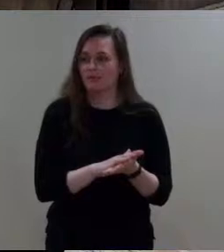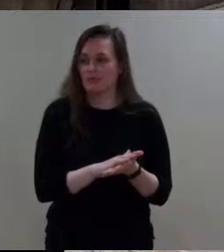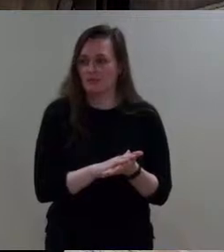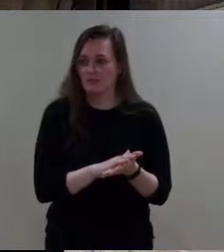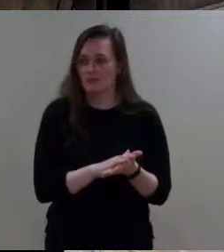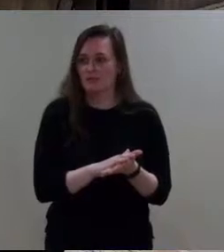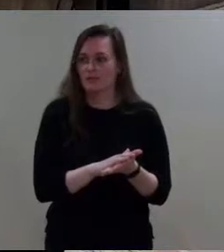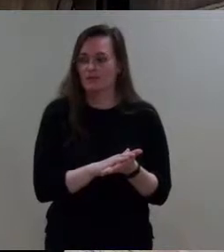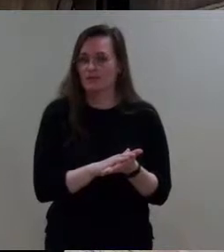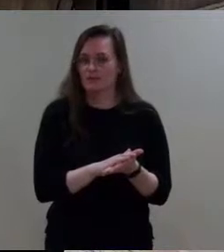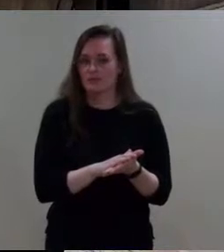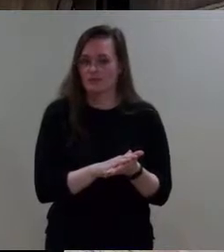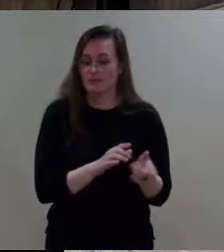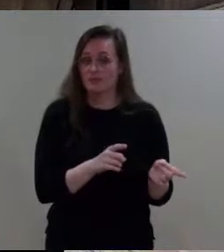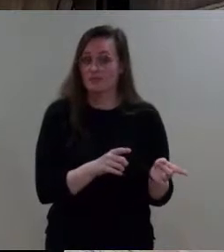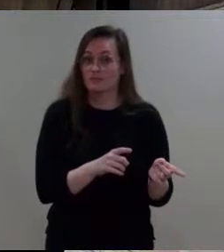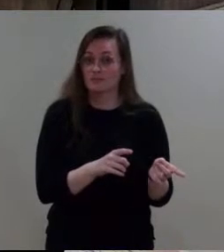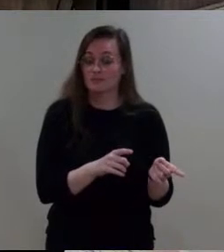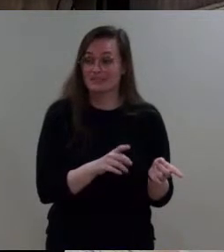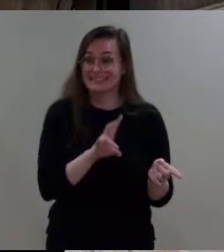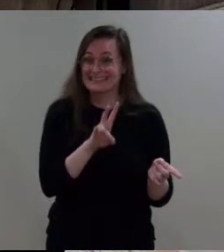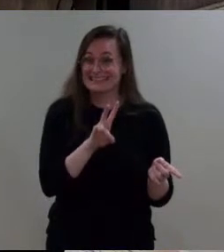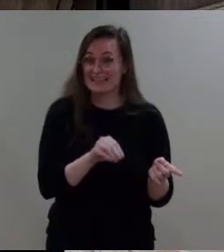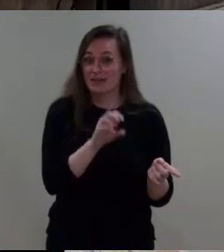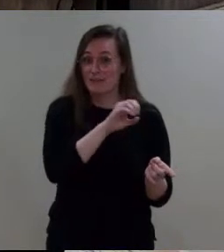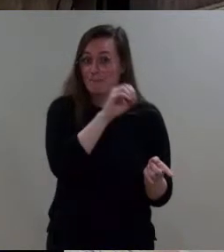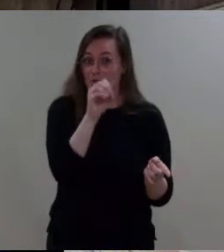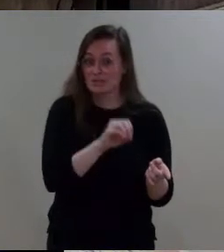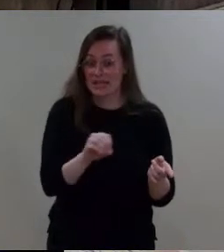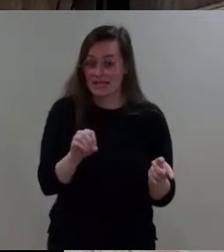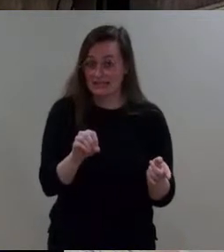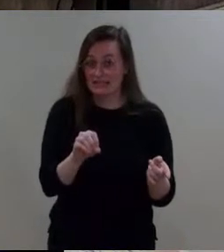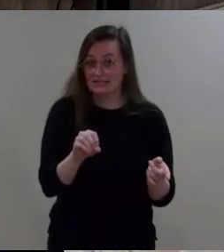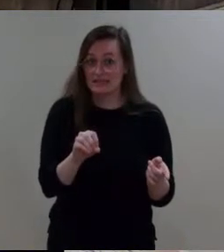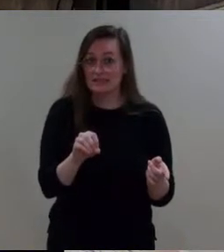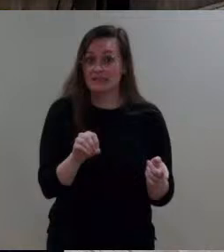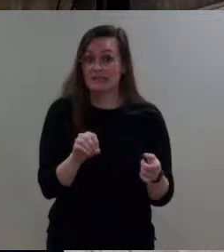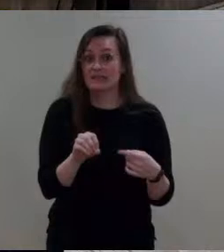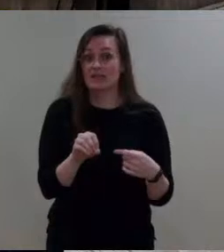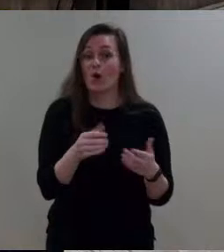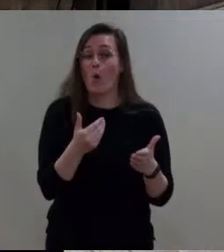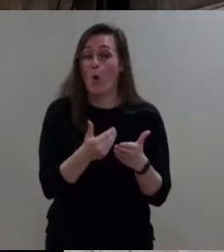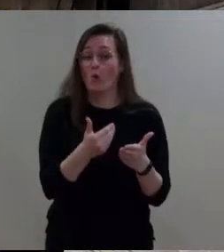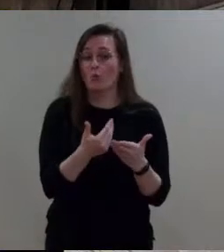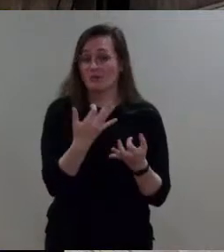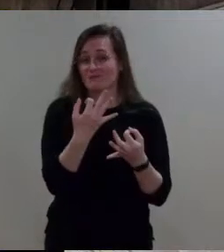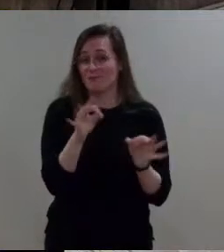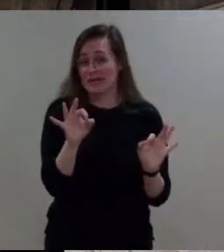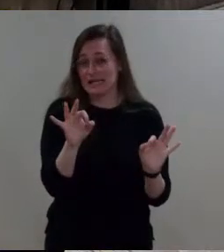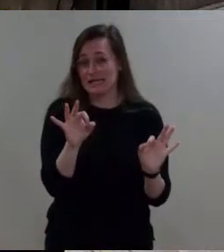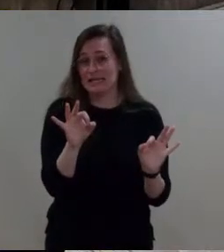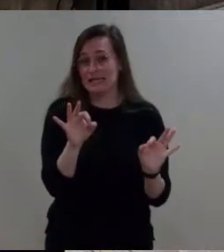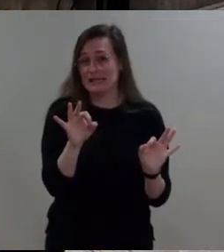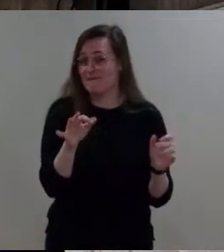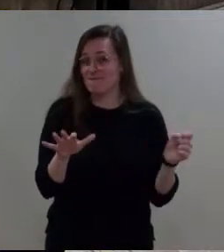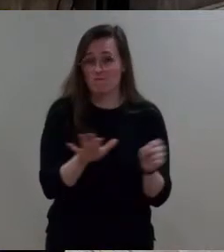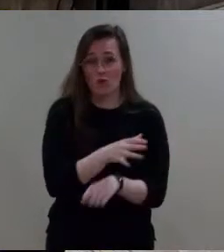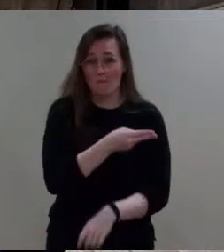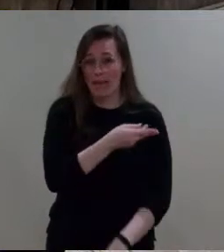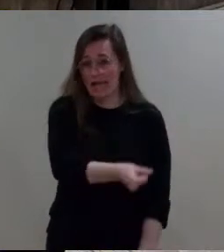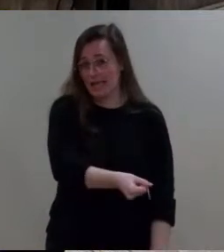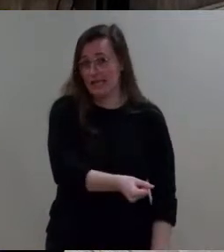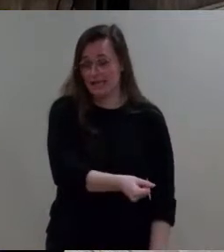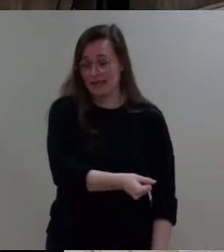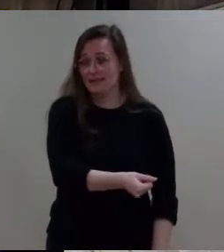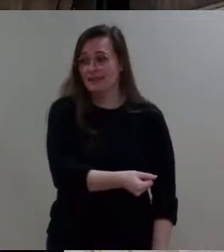70% of the students that are there are almost getting free tuition, and they're leading them up to,